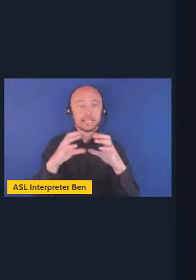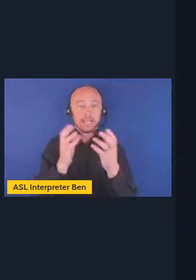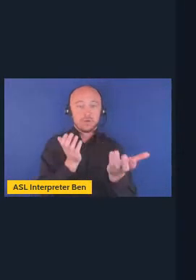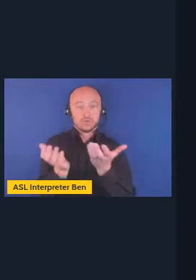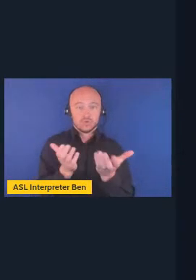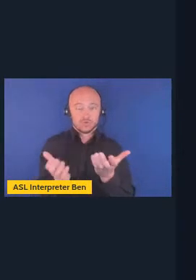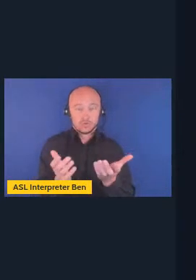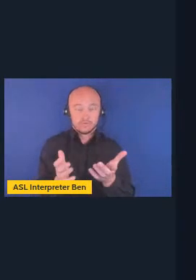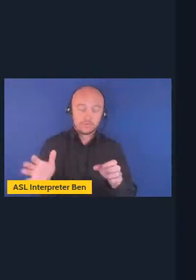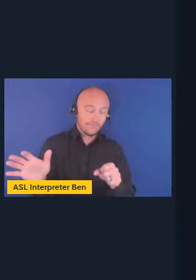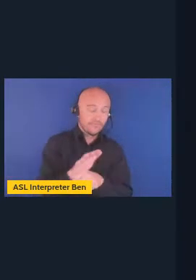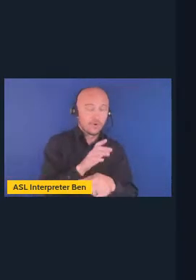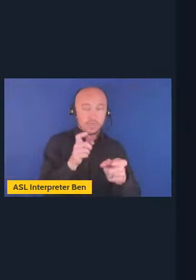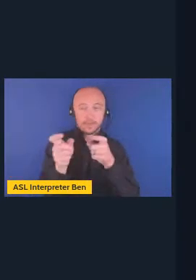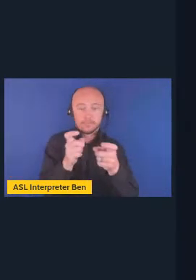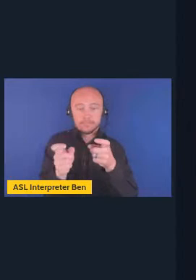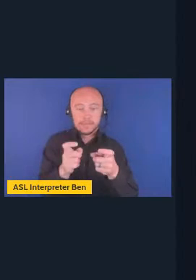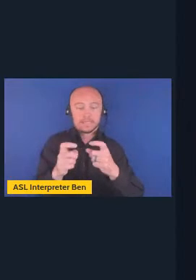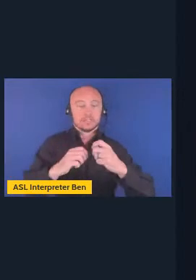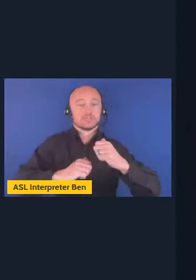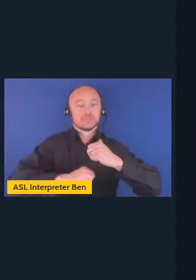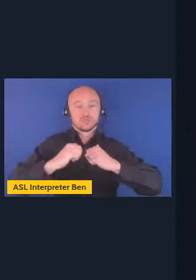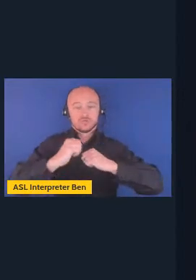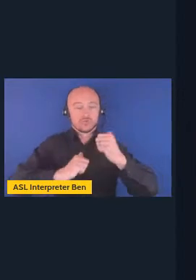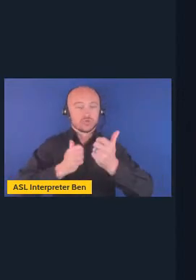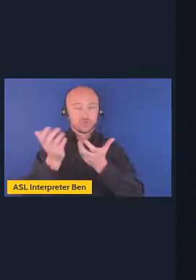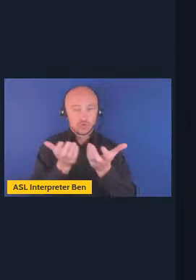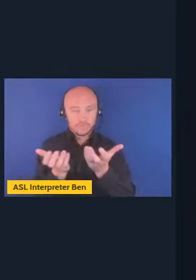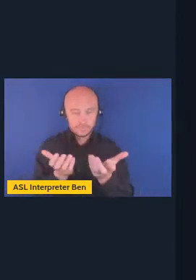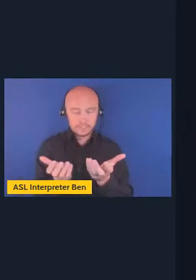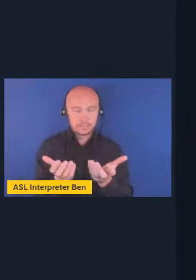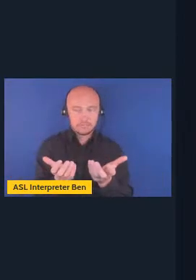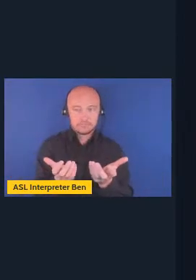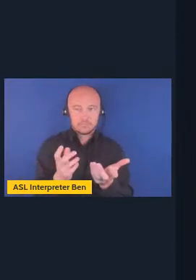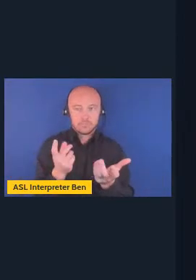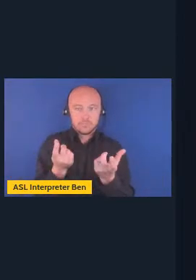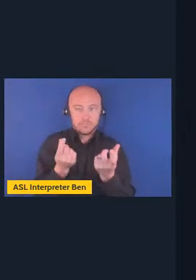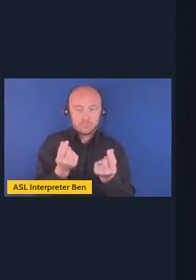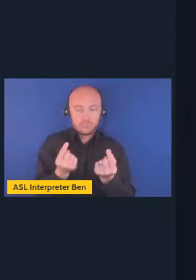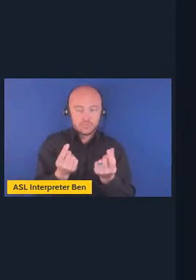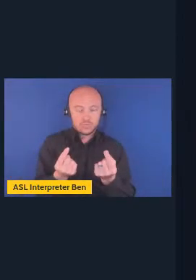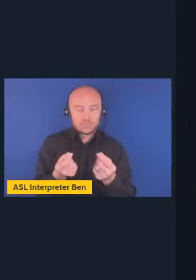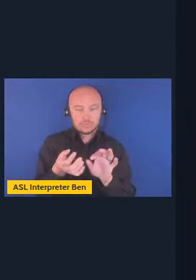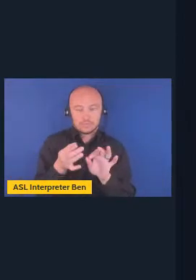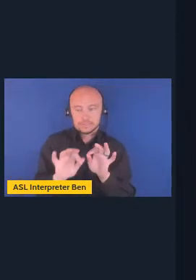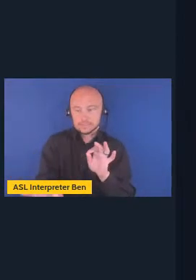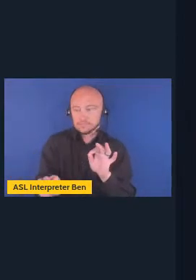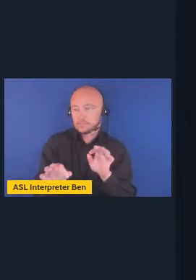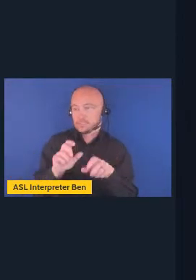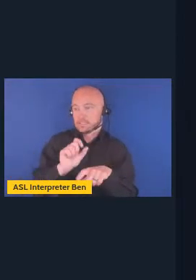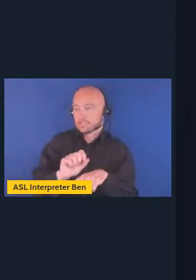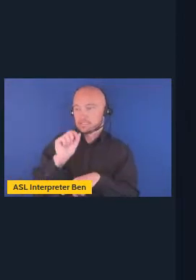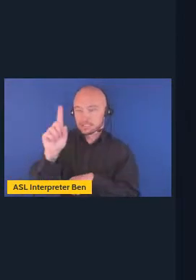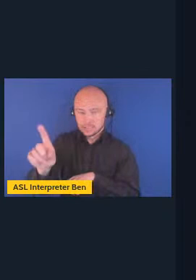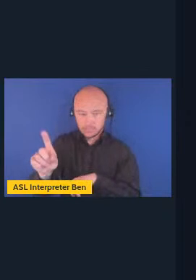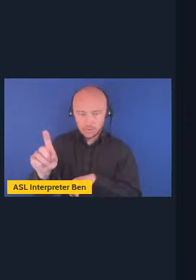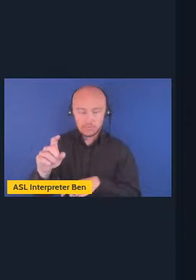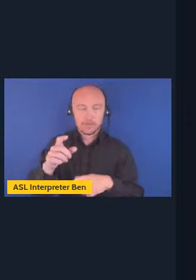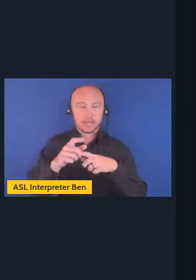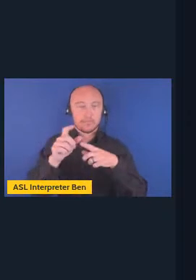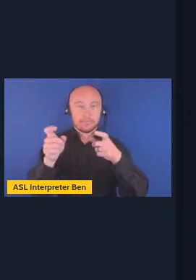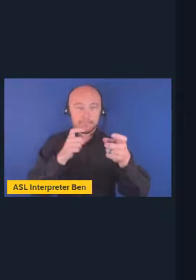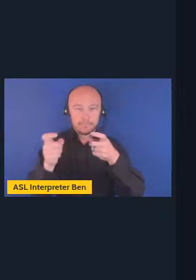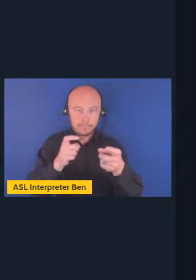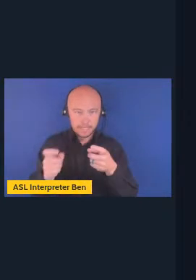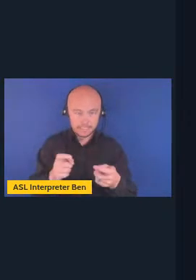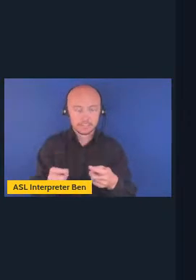fully managed containerized orchestration service which simplifies your deployment, management, and scaling